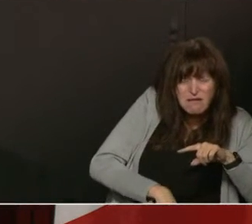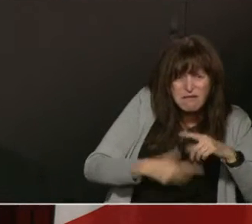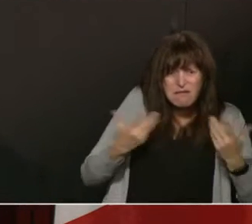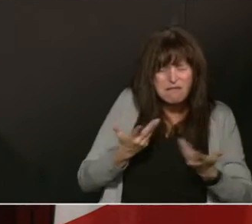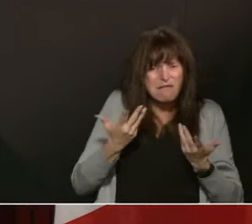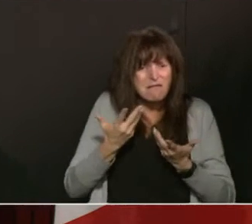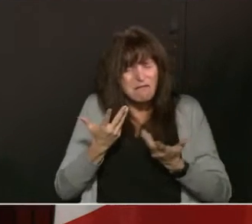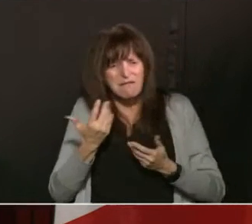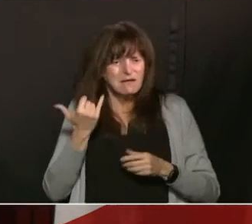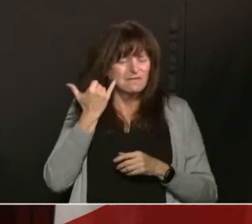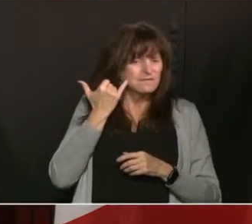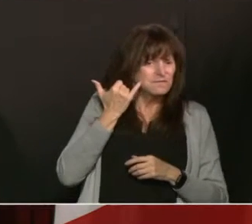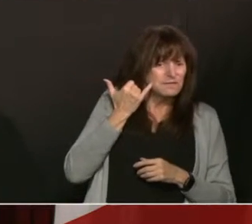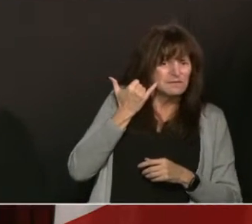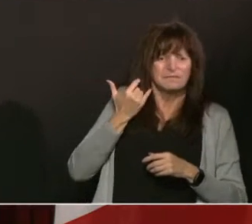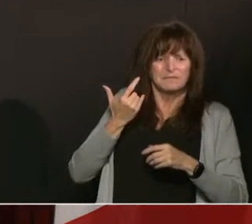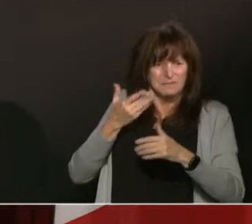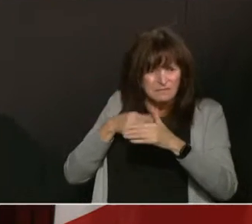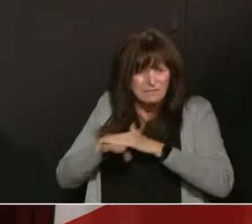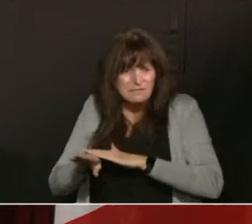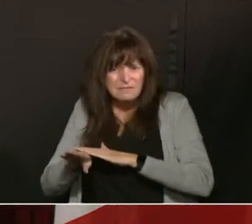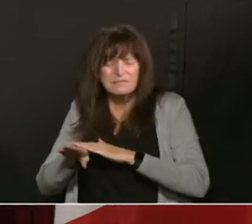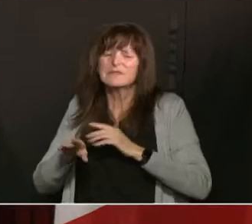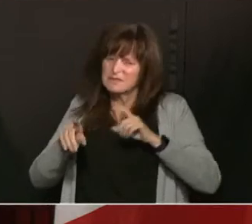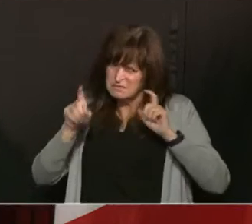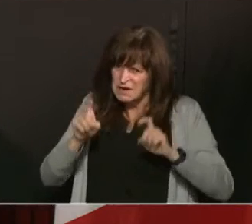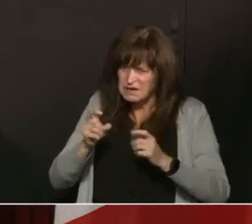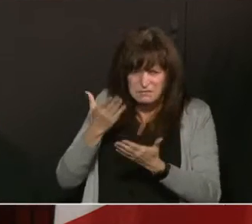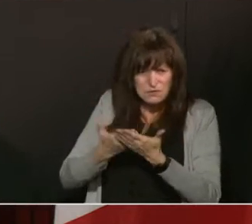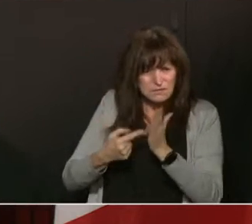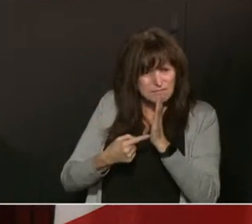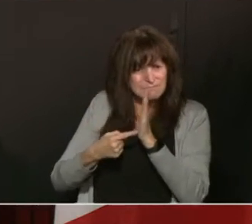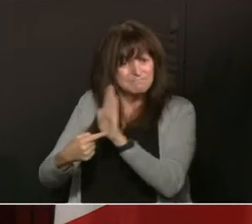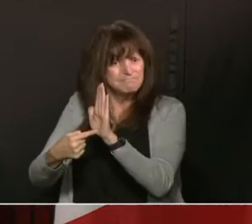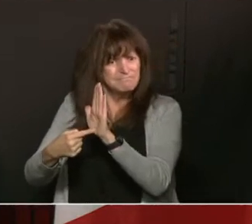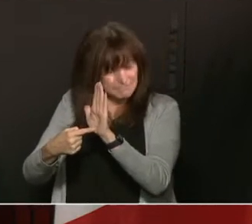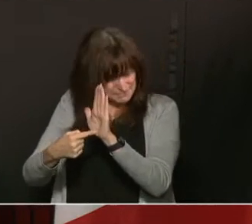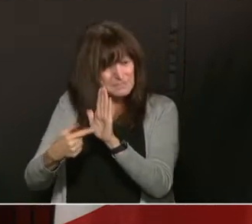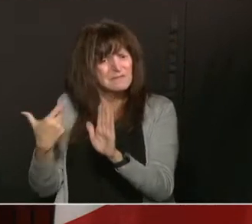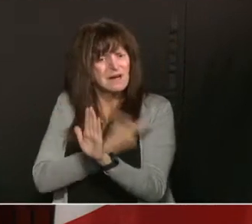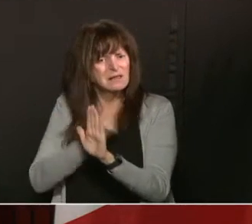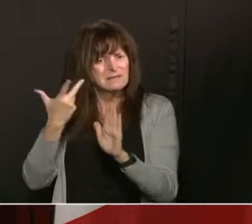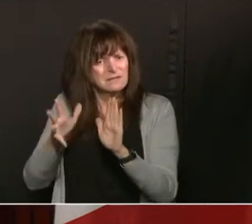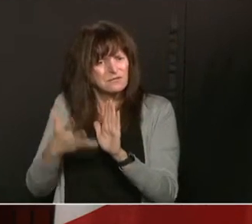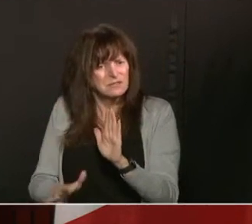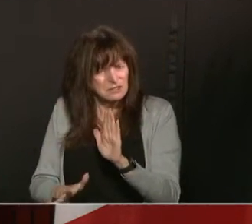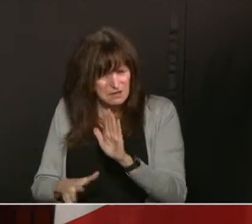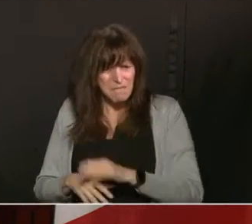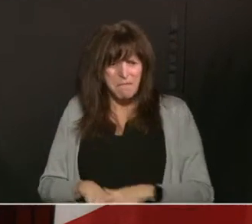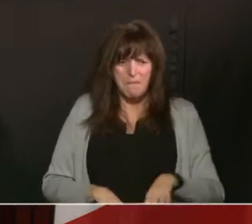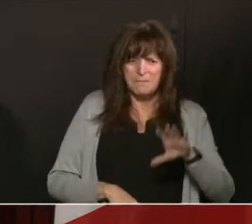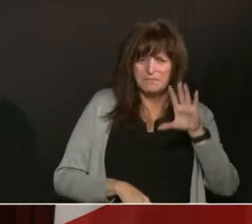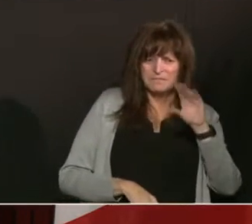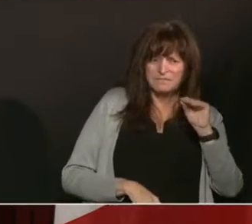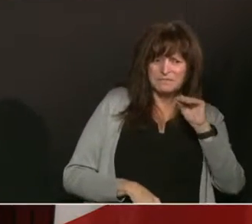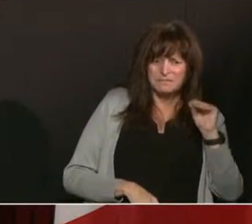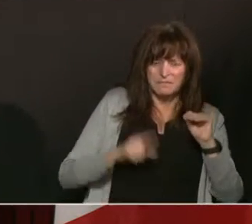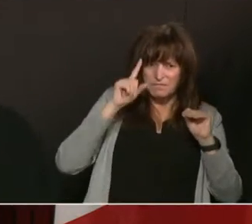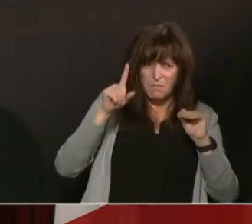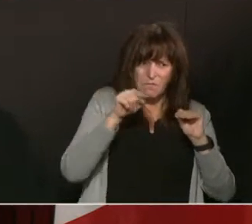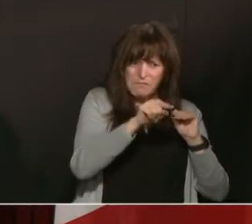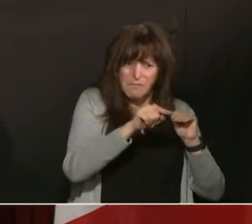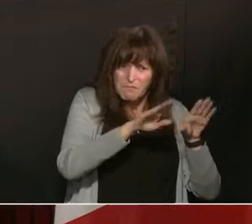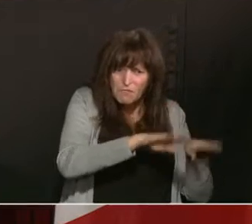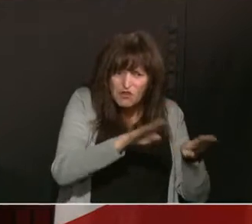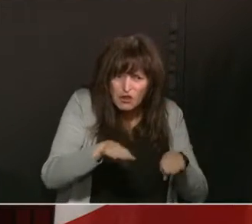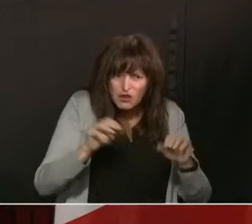is required. Measures include 50% capacity limits in gyms, restaurants, bars, concert